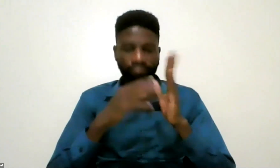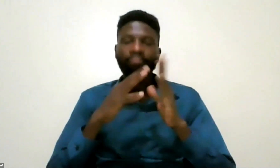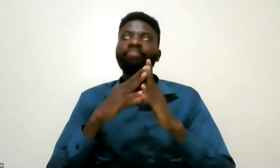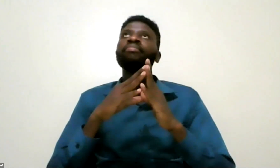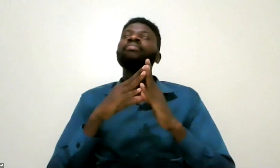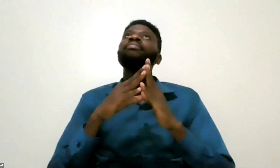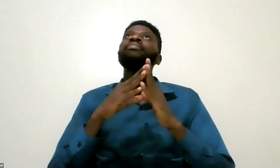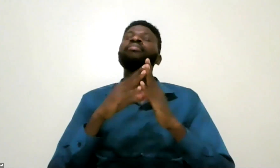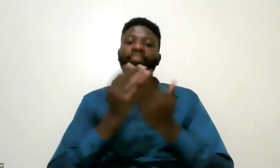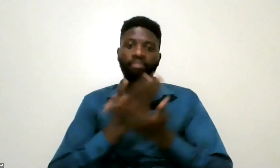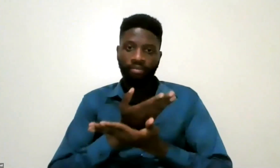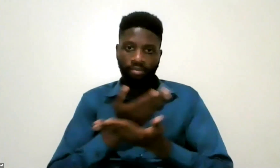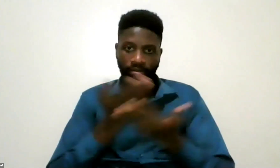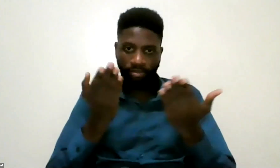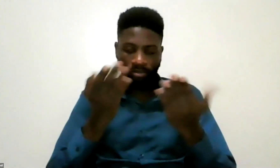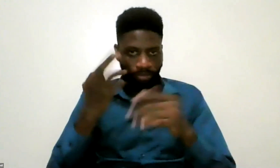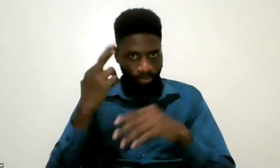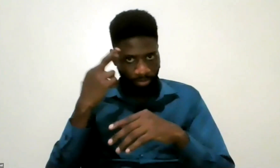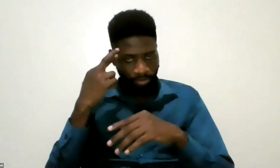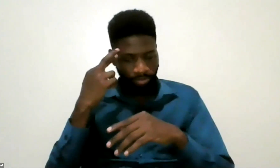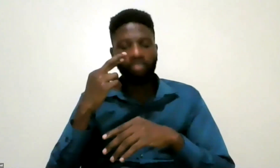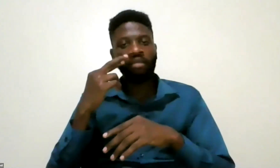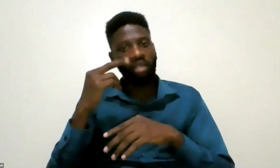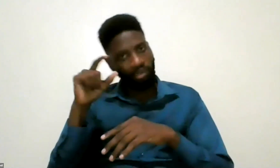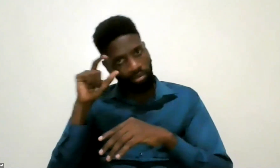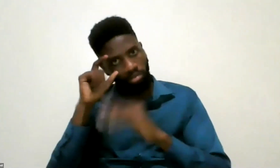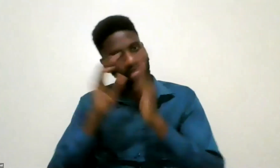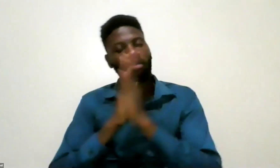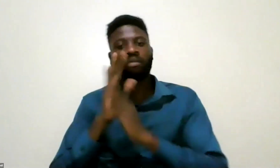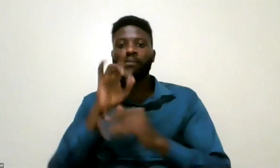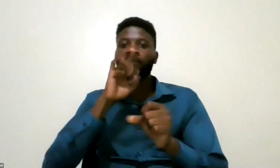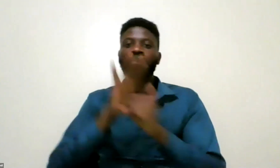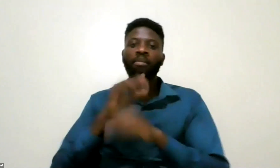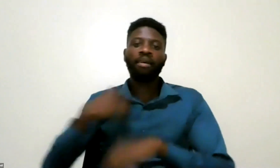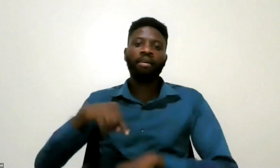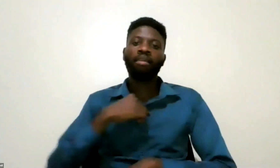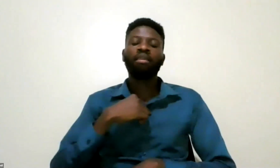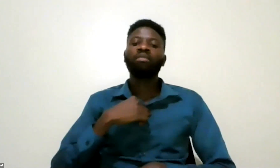Do you all remember that Jen had promised us that we'll be getting